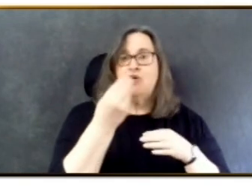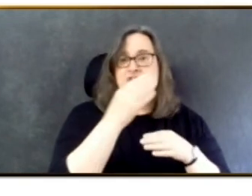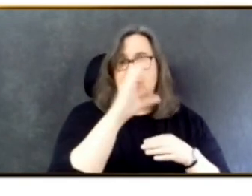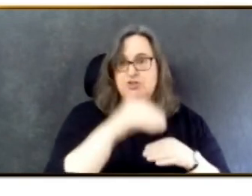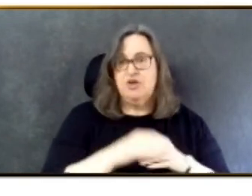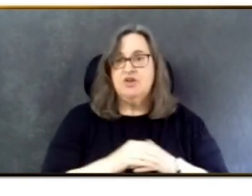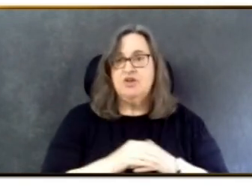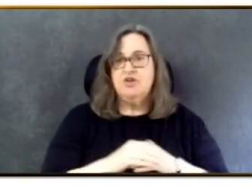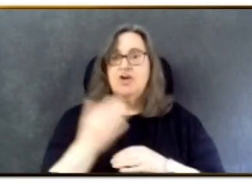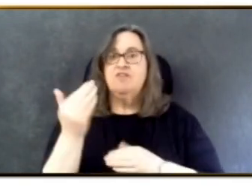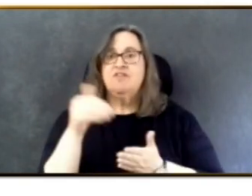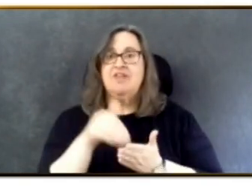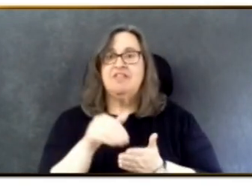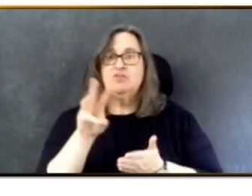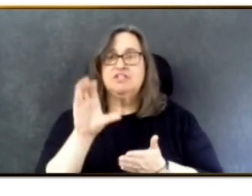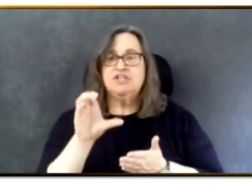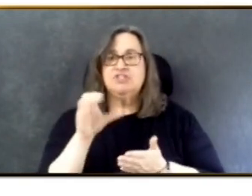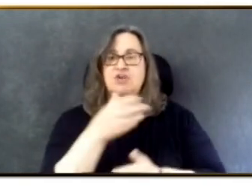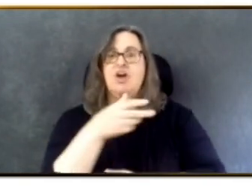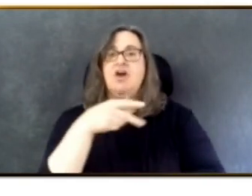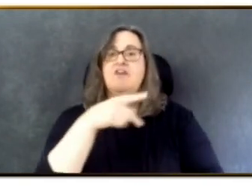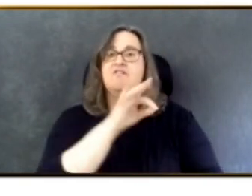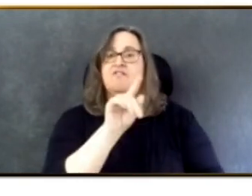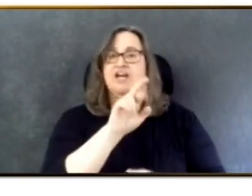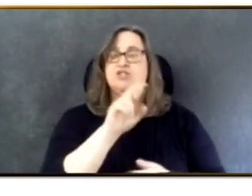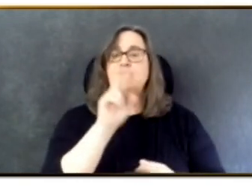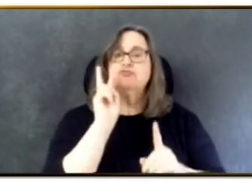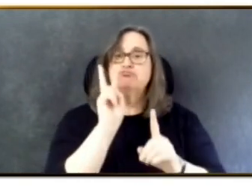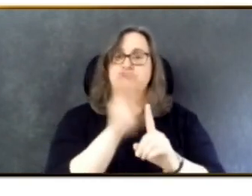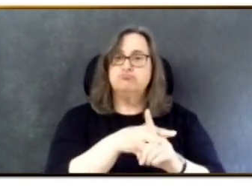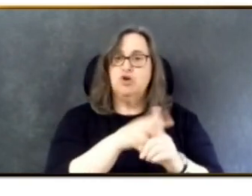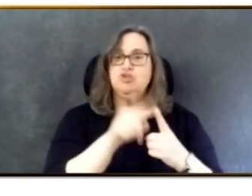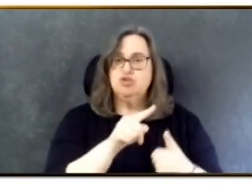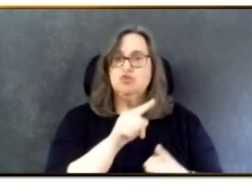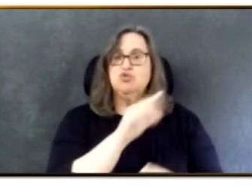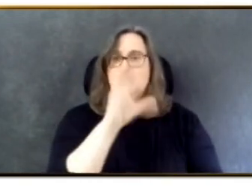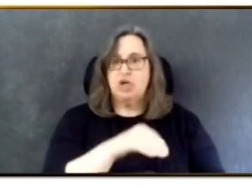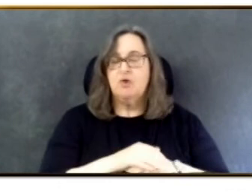15,600 Pfizer doses to the city of Chicago, and another